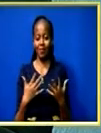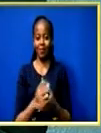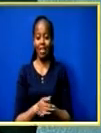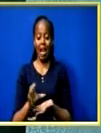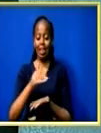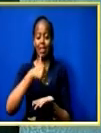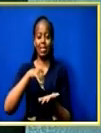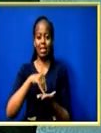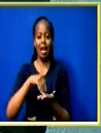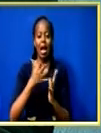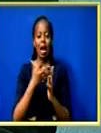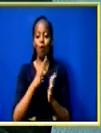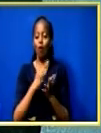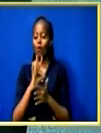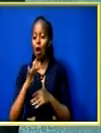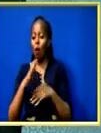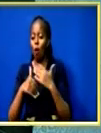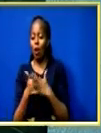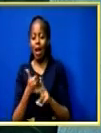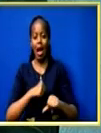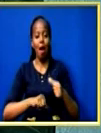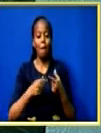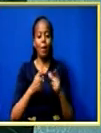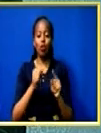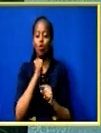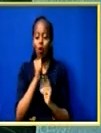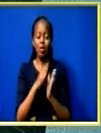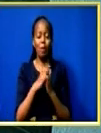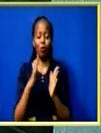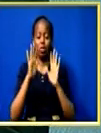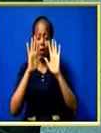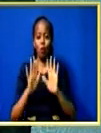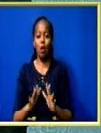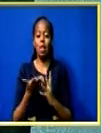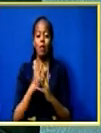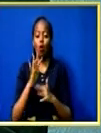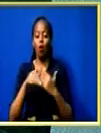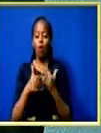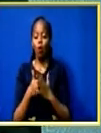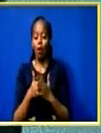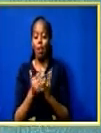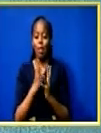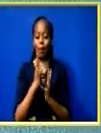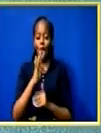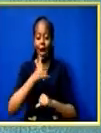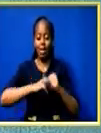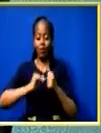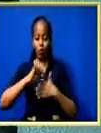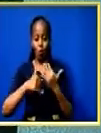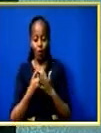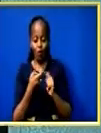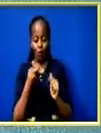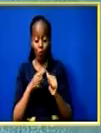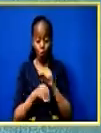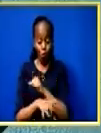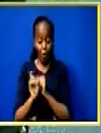center. Yeah. In the middle of every activity. But it is not the In the middle of every activity. From the roots, you have to go through the